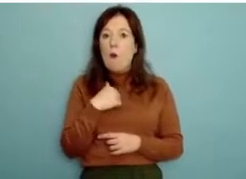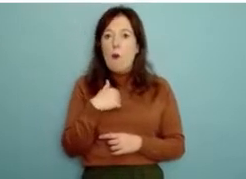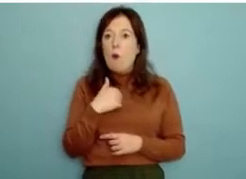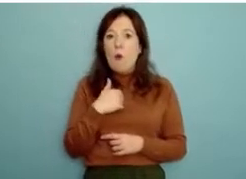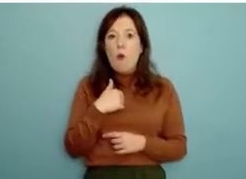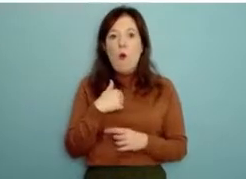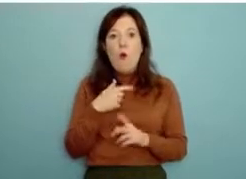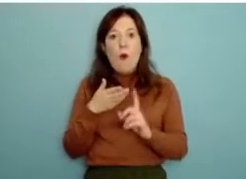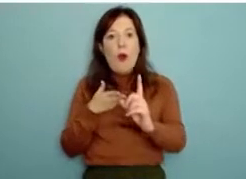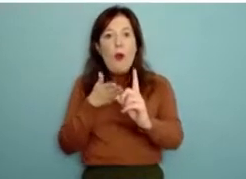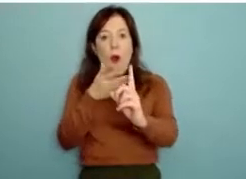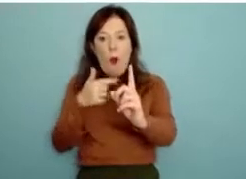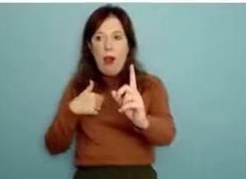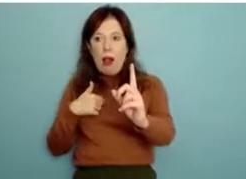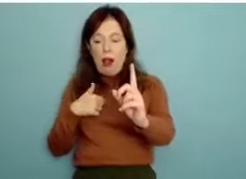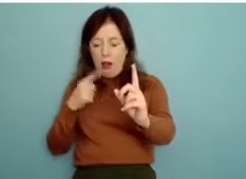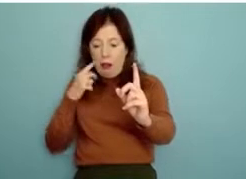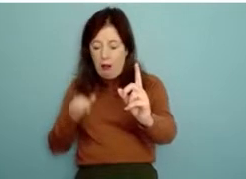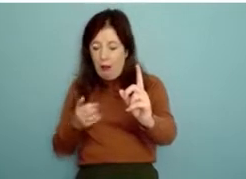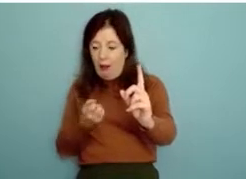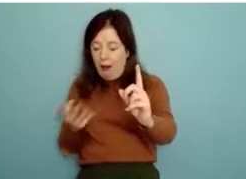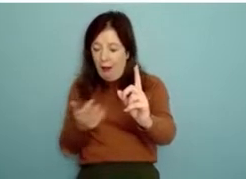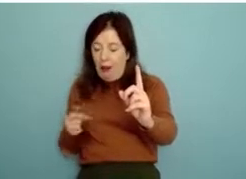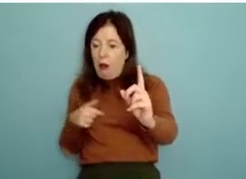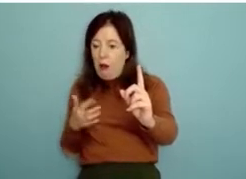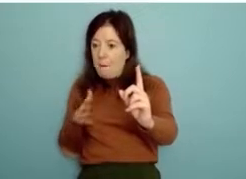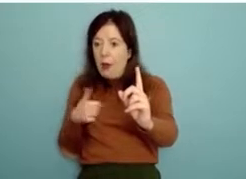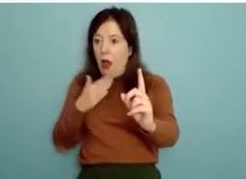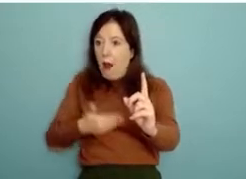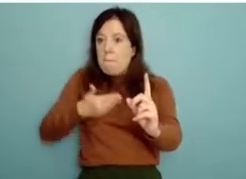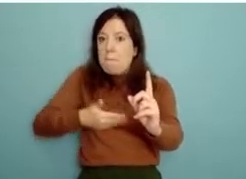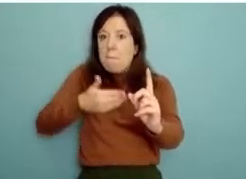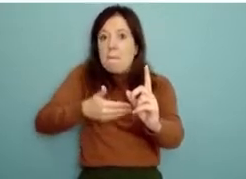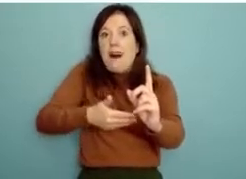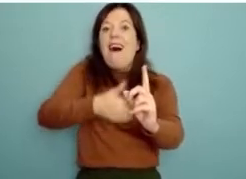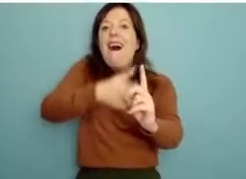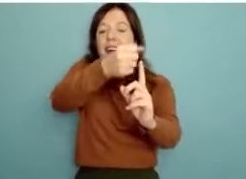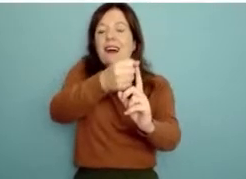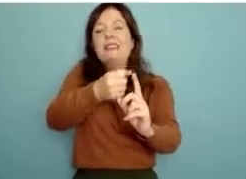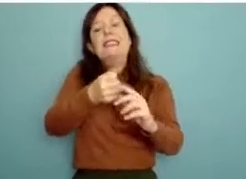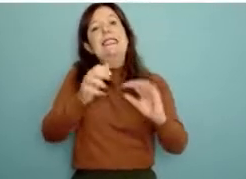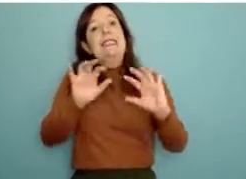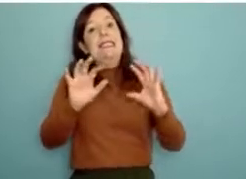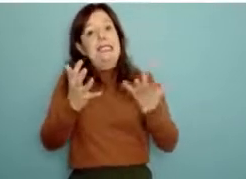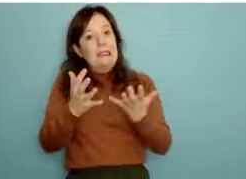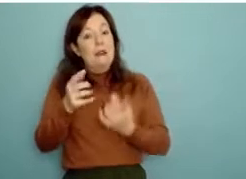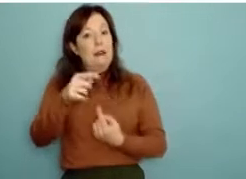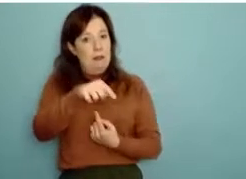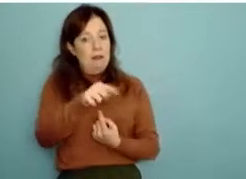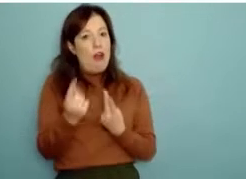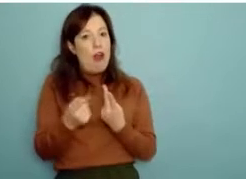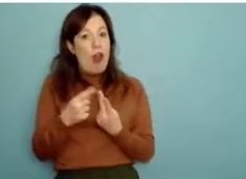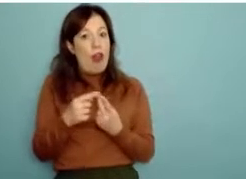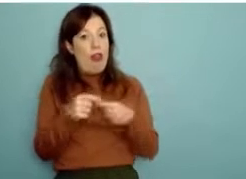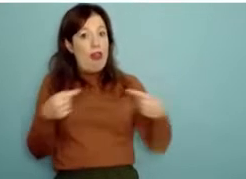your goal. However, on the converse of that was that there were people who just felt like they weren't making progress,